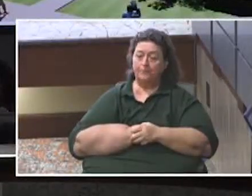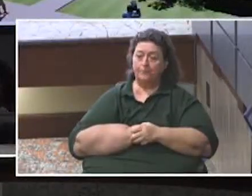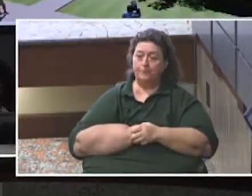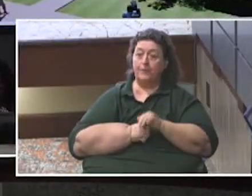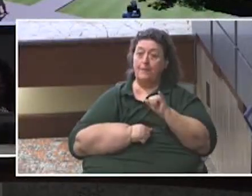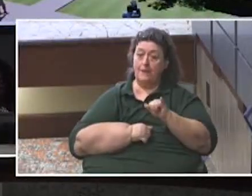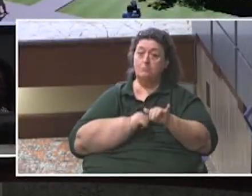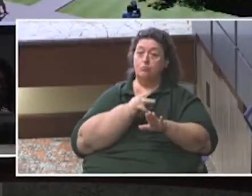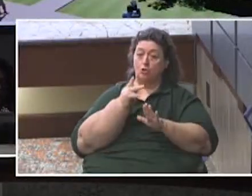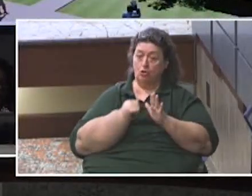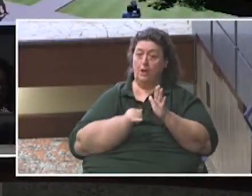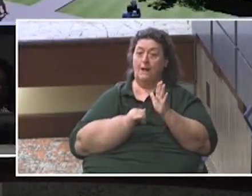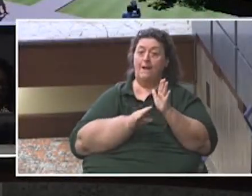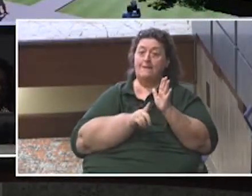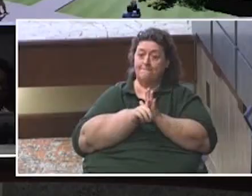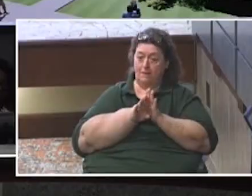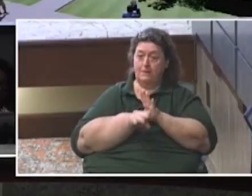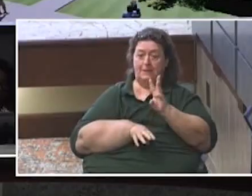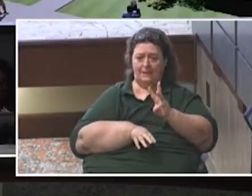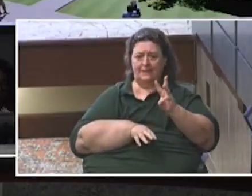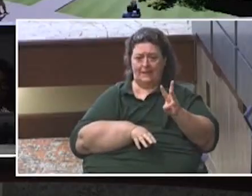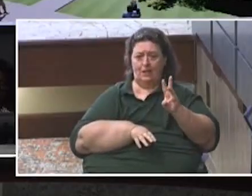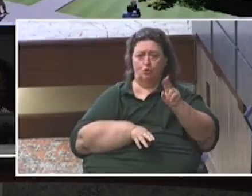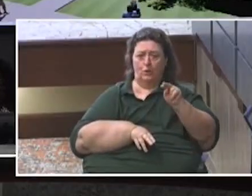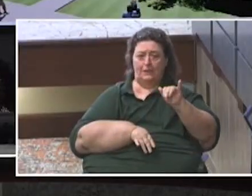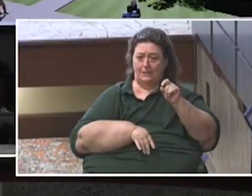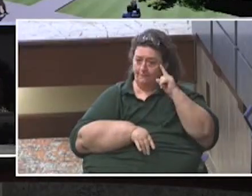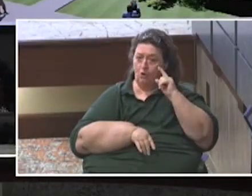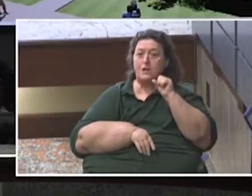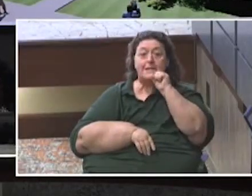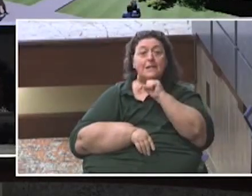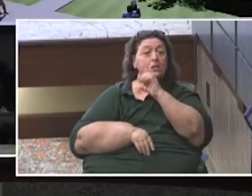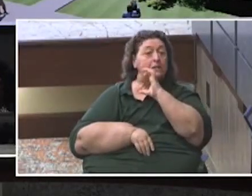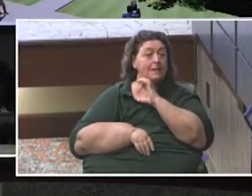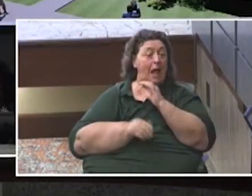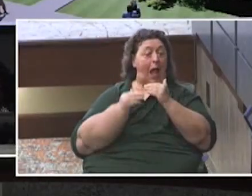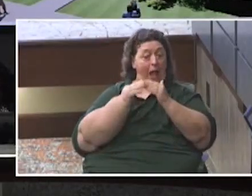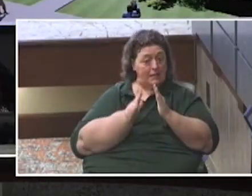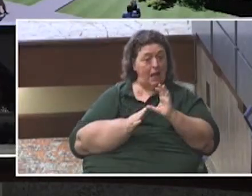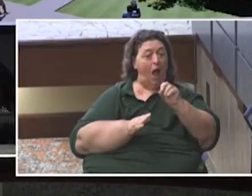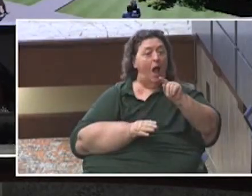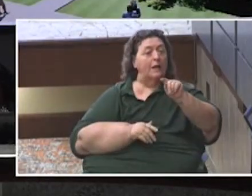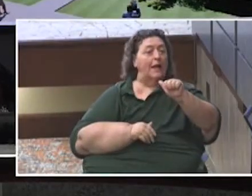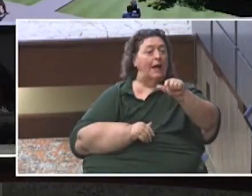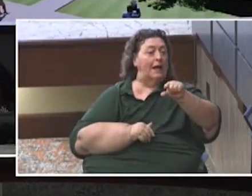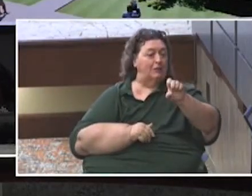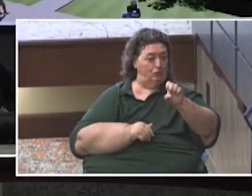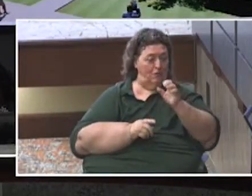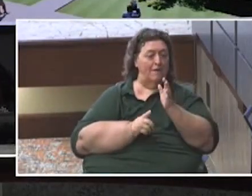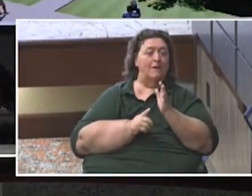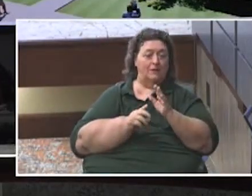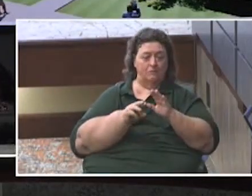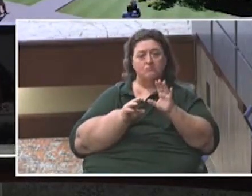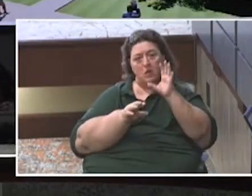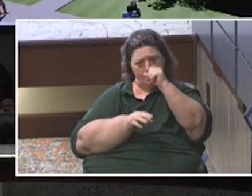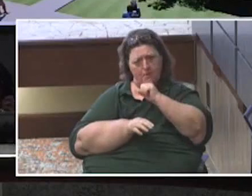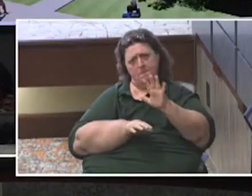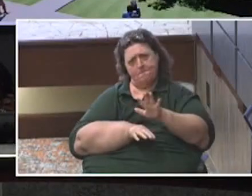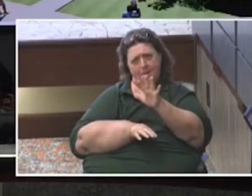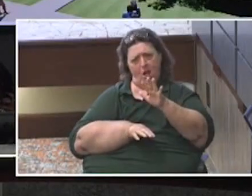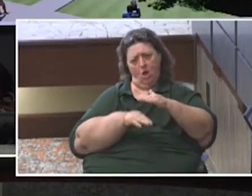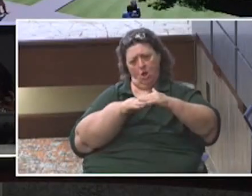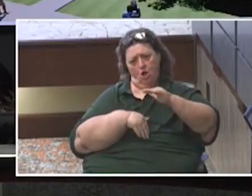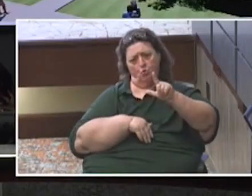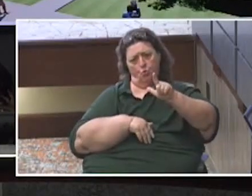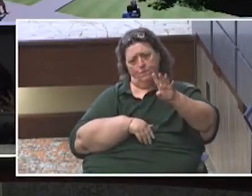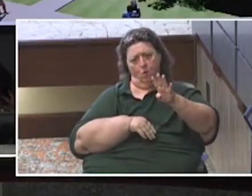This project is the development of 66 units of senior housing in a cottage-style development, estimated at a little bit under